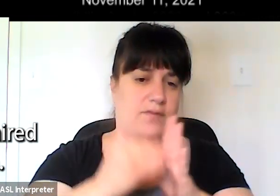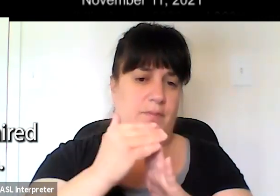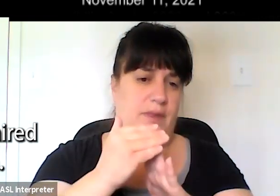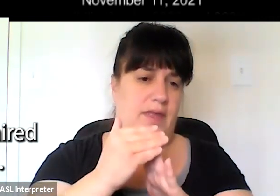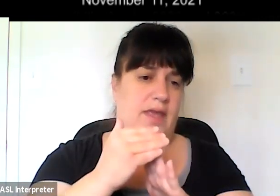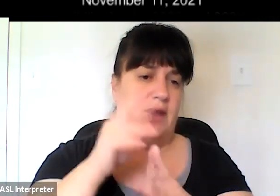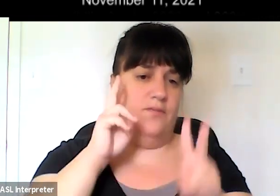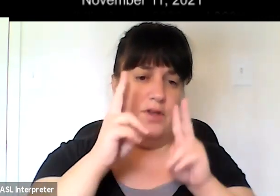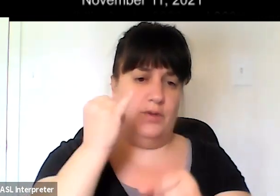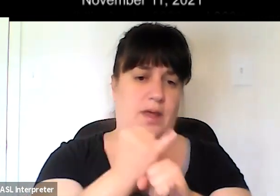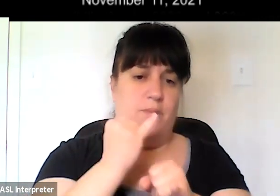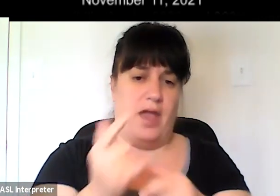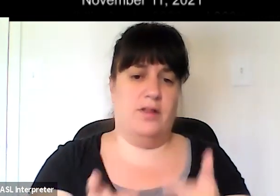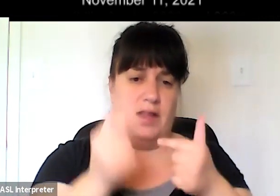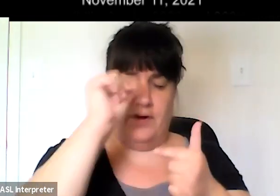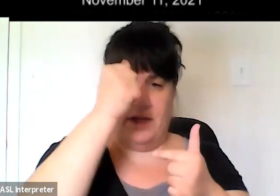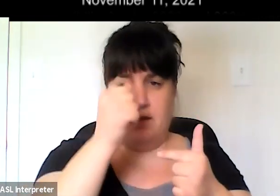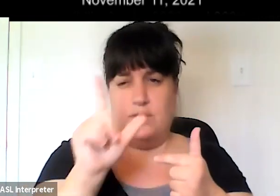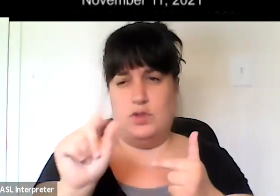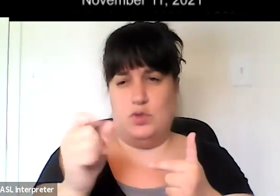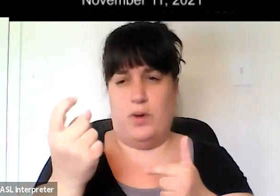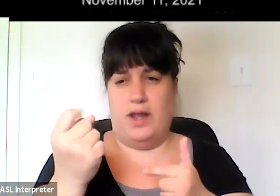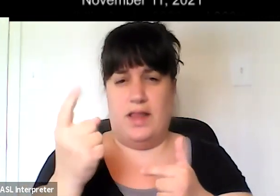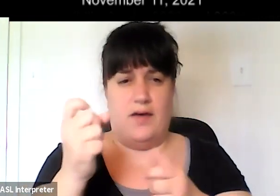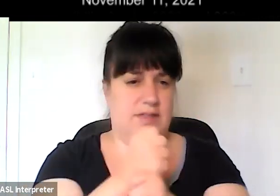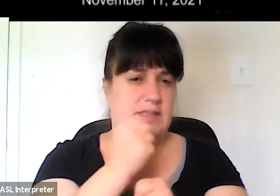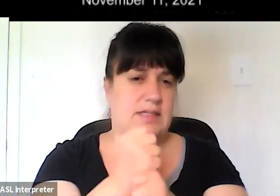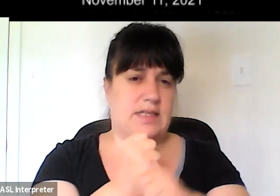rural areas in India. And this is the 2011 statistic. So